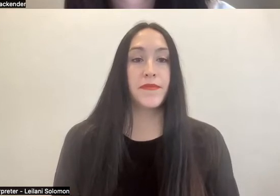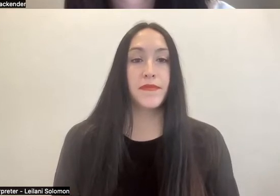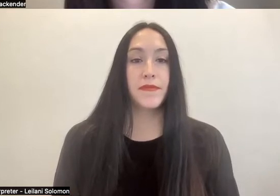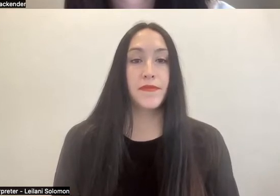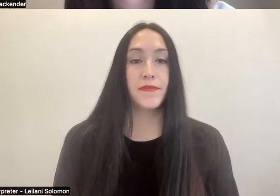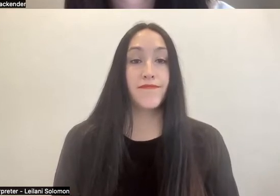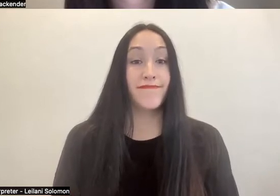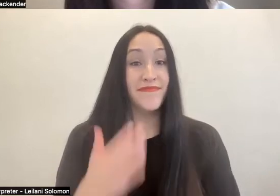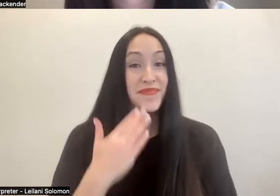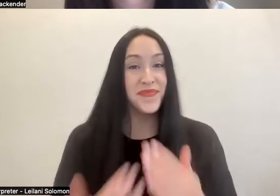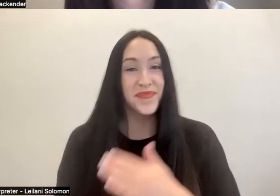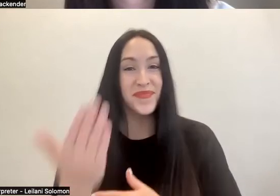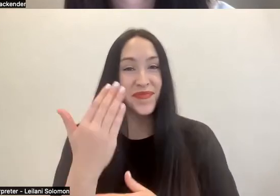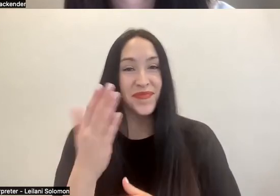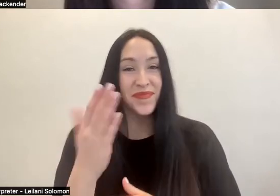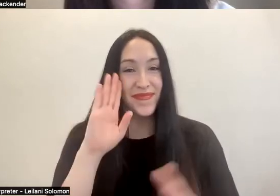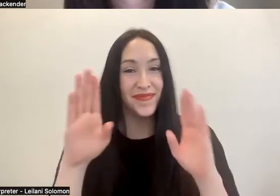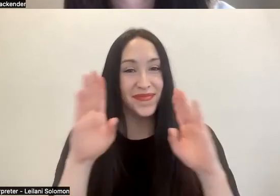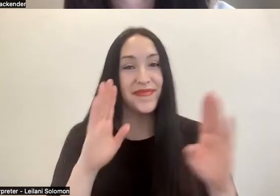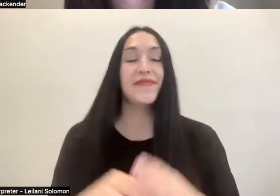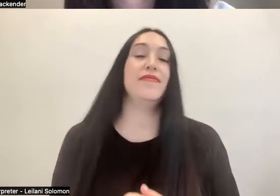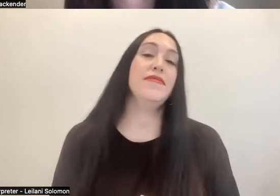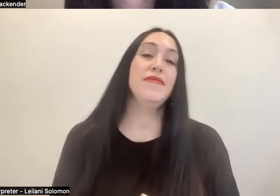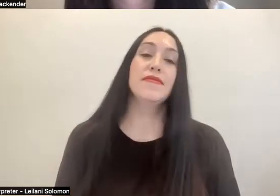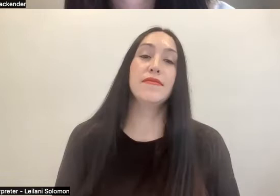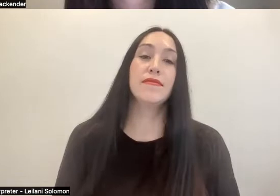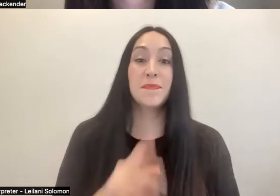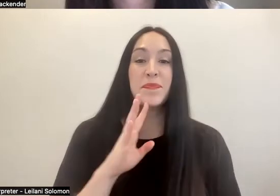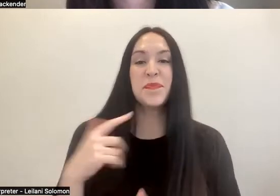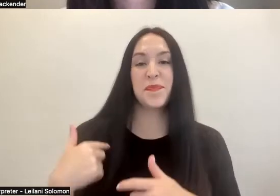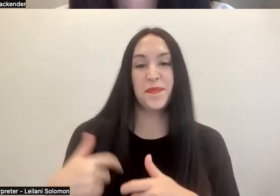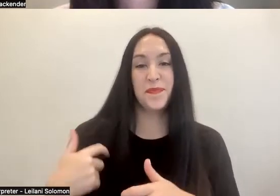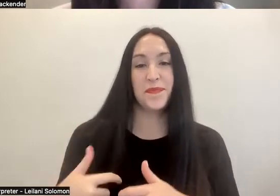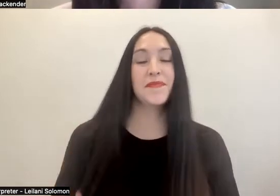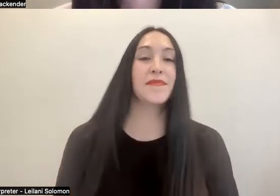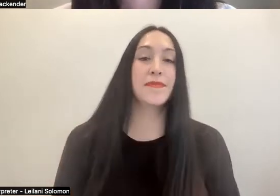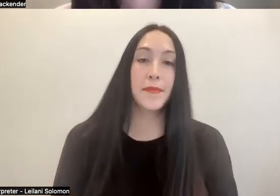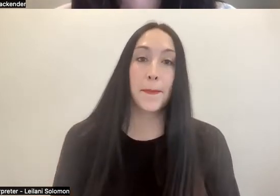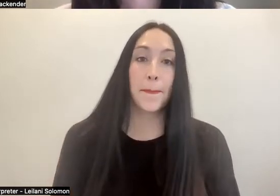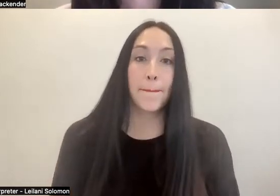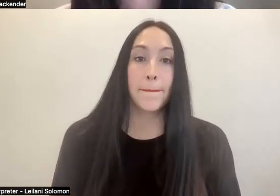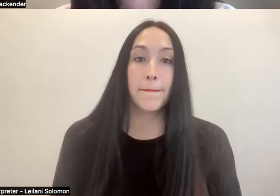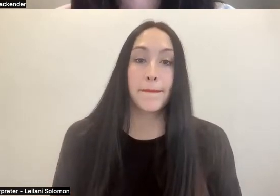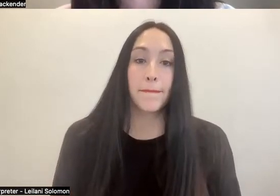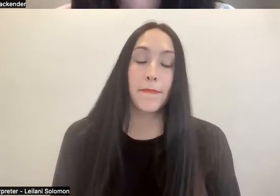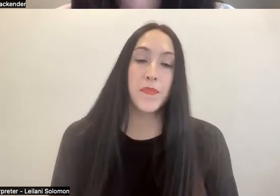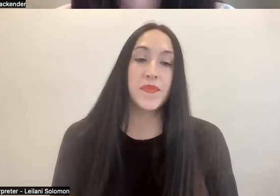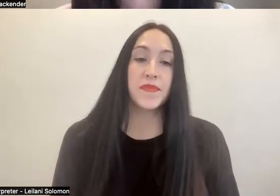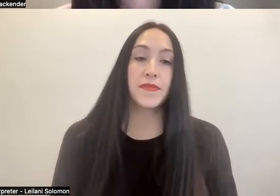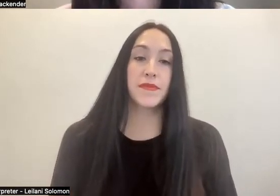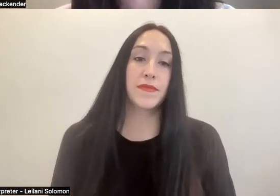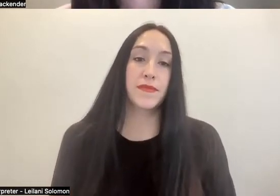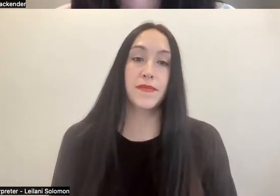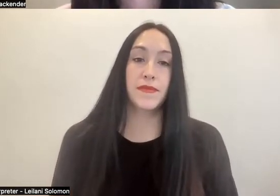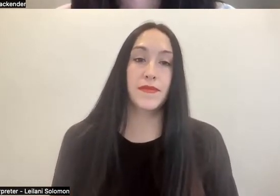Good morning. Buenos días. Mi nombre es María Angélica. Mis pronombres son ella y ellas. Y hoy estaremos proveyendo